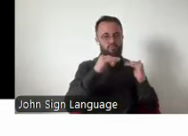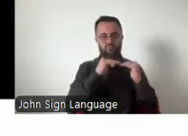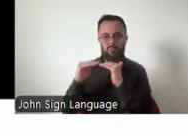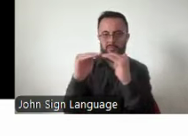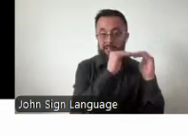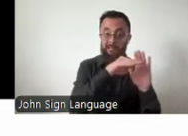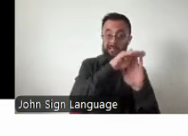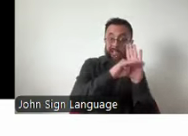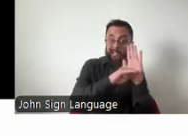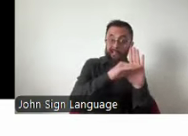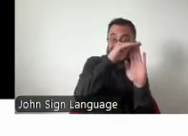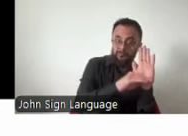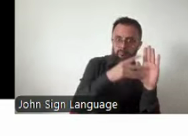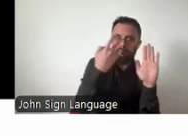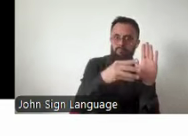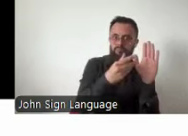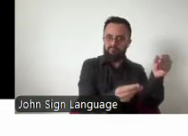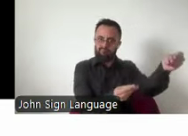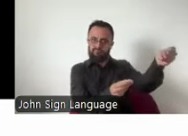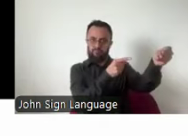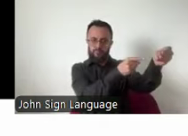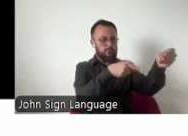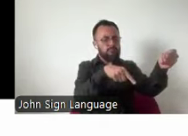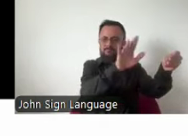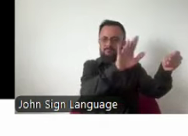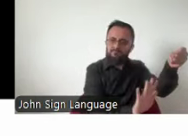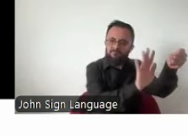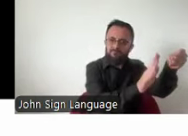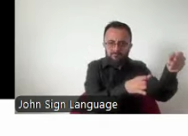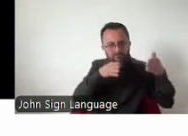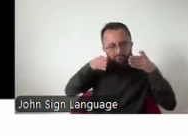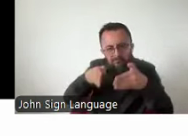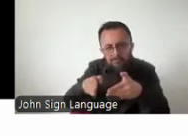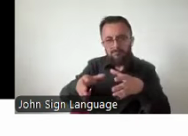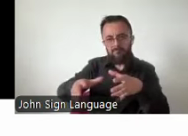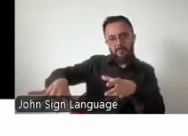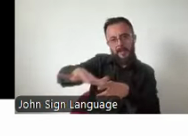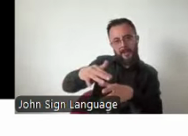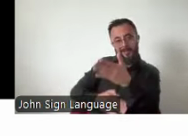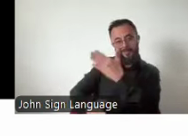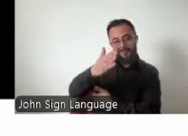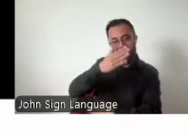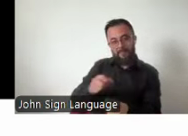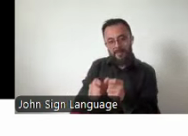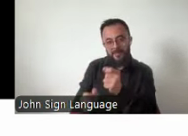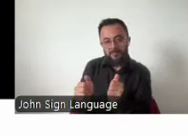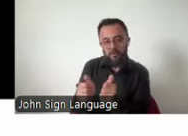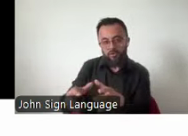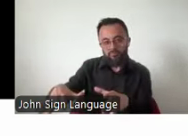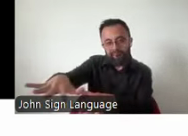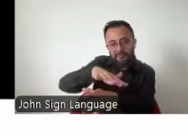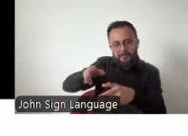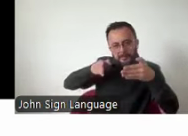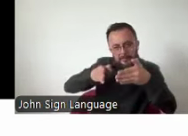and the specific action that needed to happen to make sure that persons with disabilities are